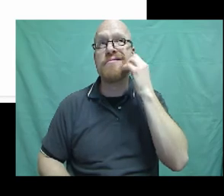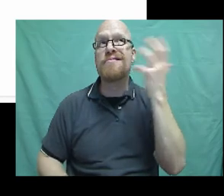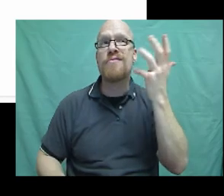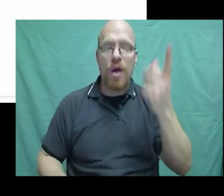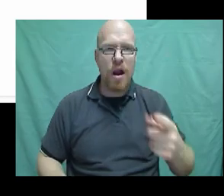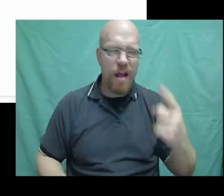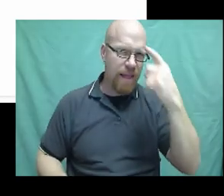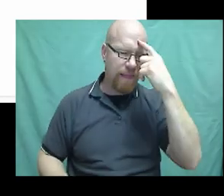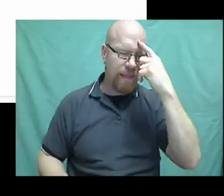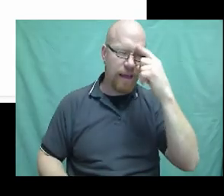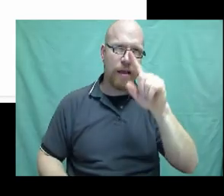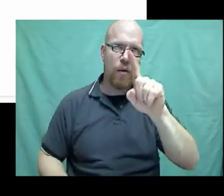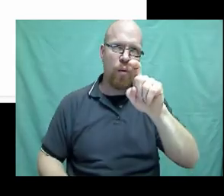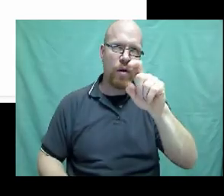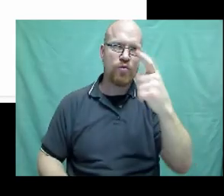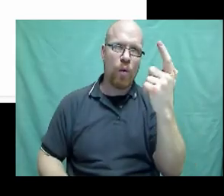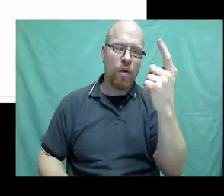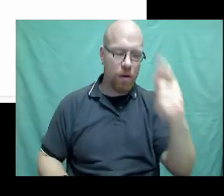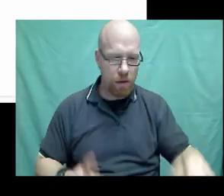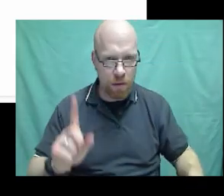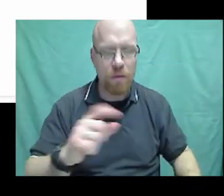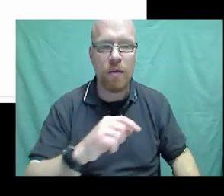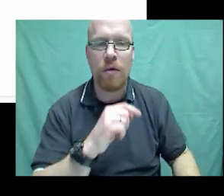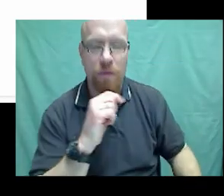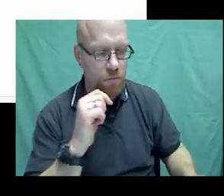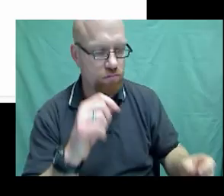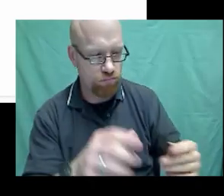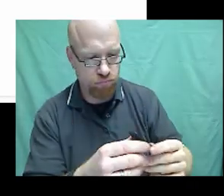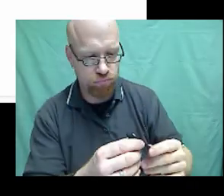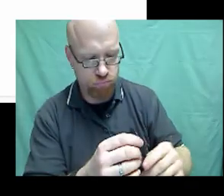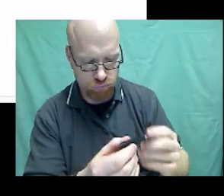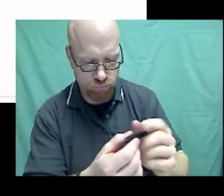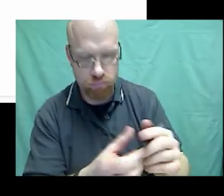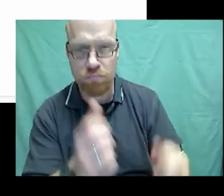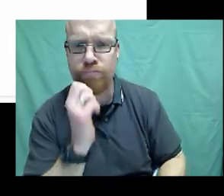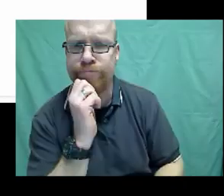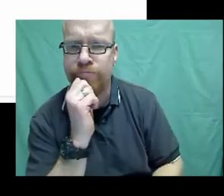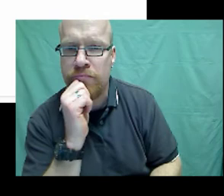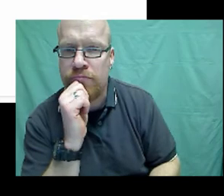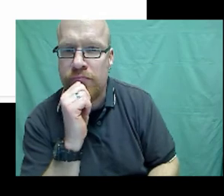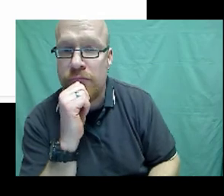So what is it even worth? What is it? What's the answer? I think 121, but let me check.